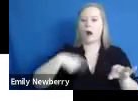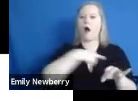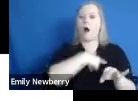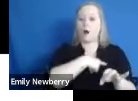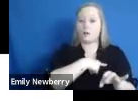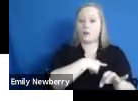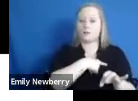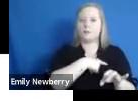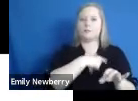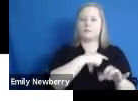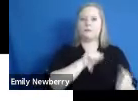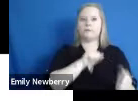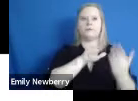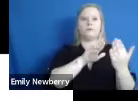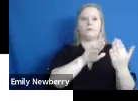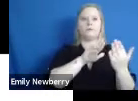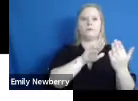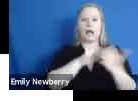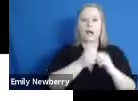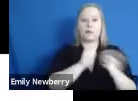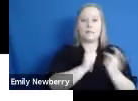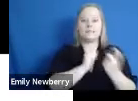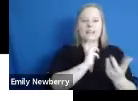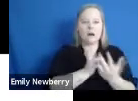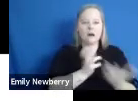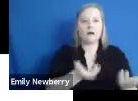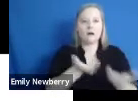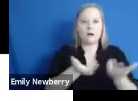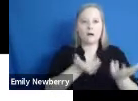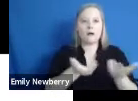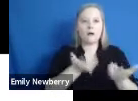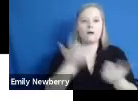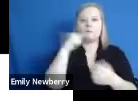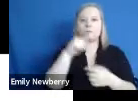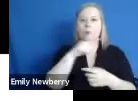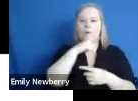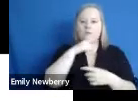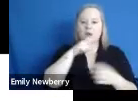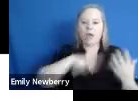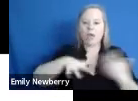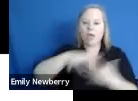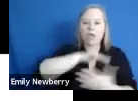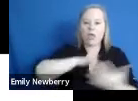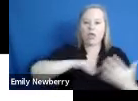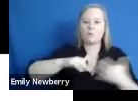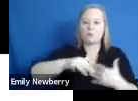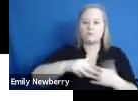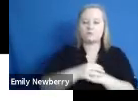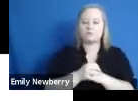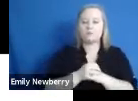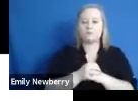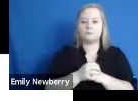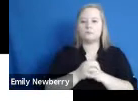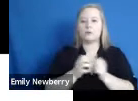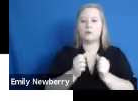address what could be adapted for urban landscapes in the Farmington Four Corners area. We